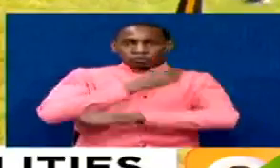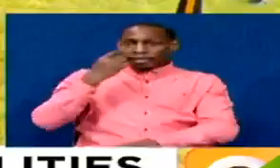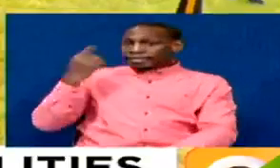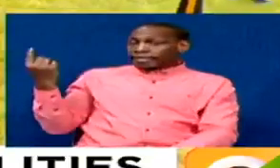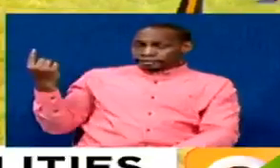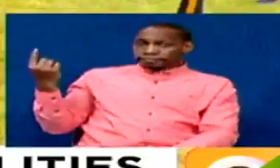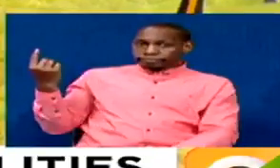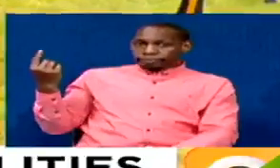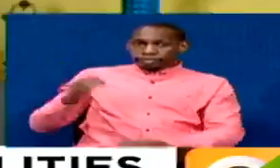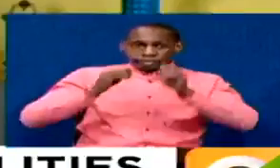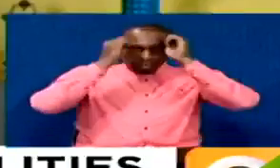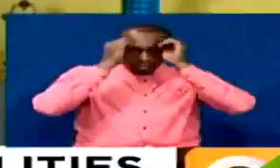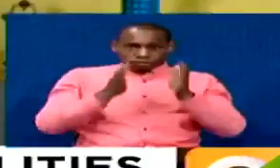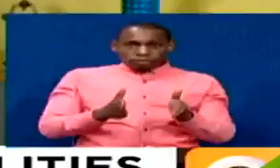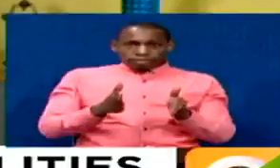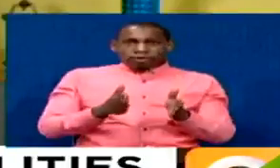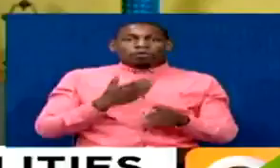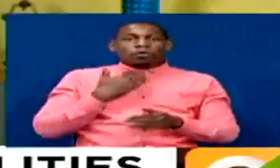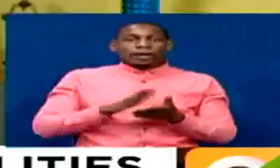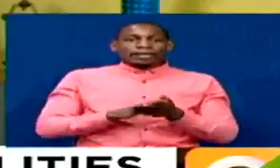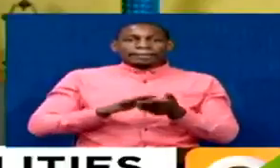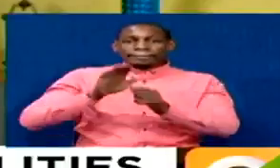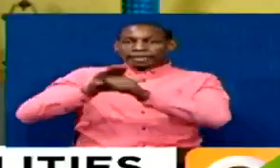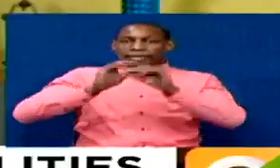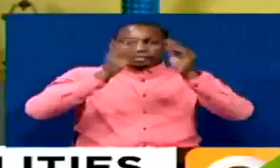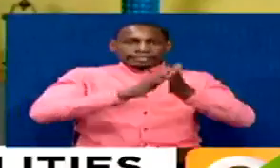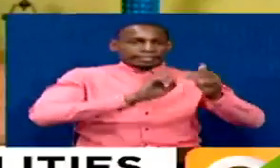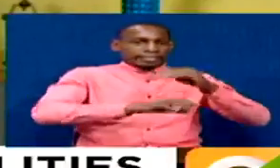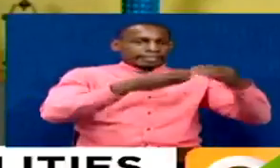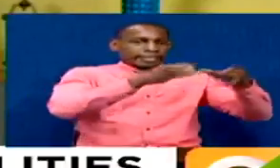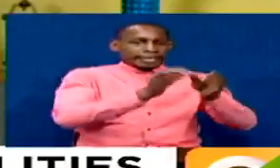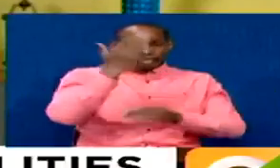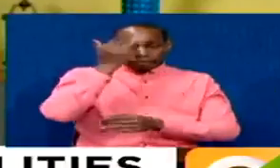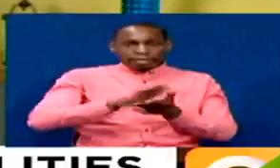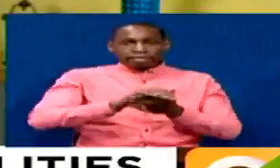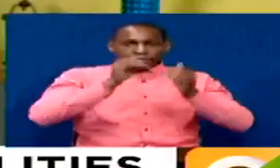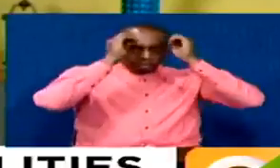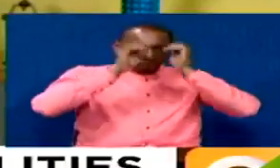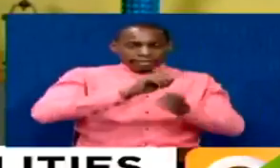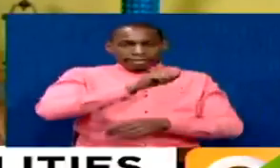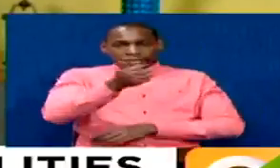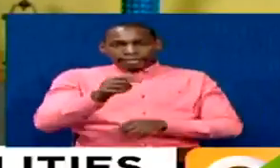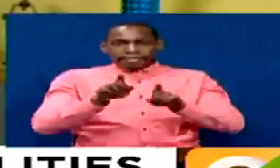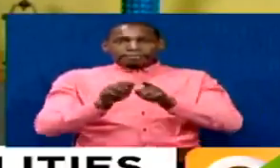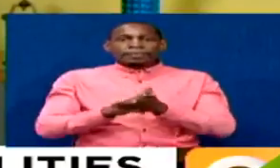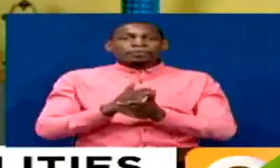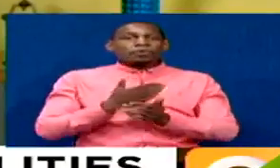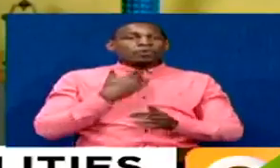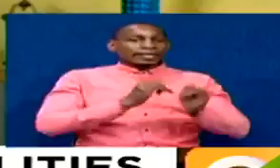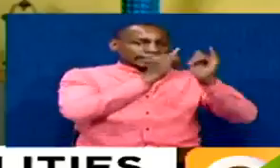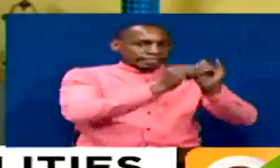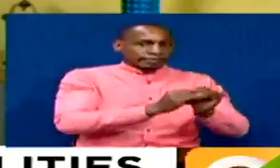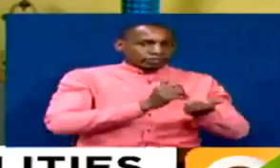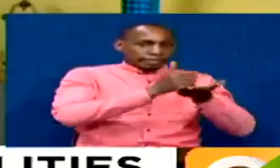where these students need more than one teacher in a class, because there are those that also need very